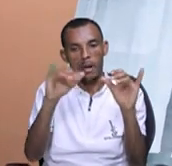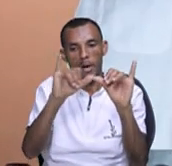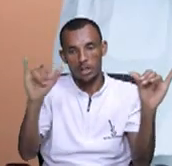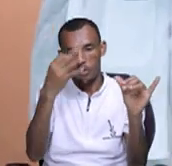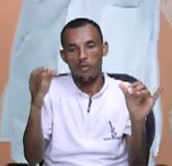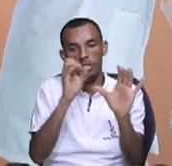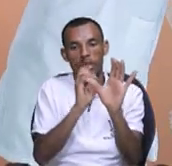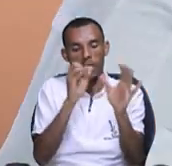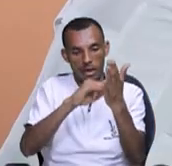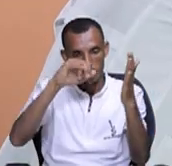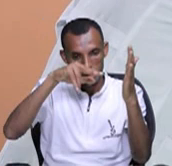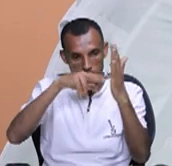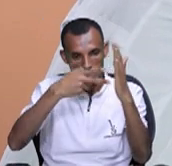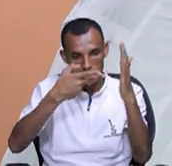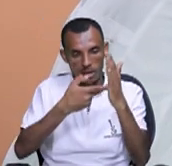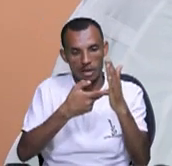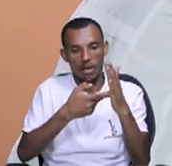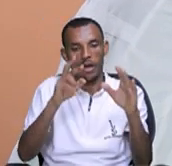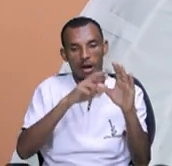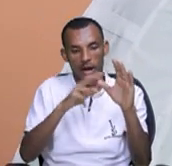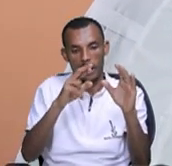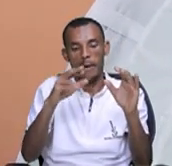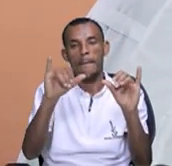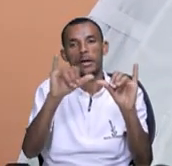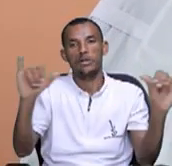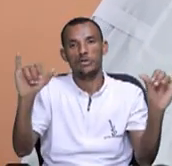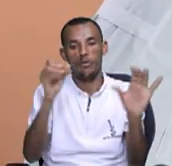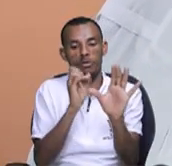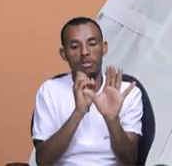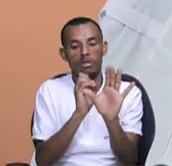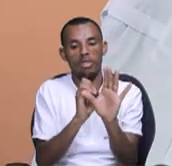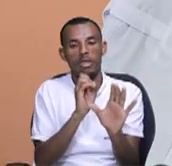of theta. This means radian measures of theta